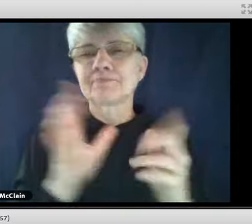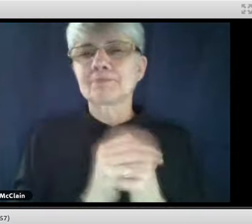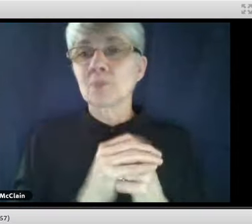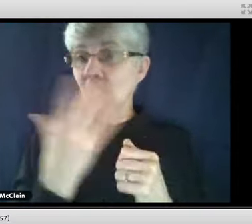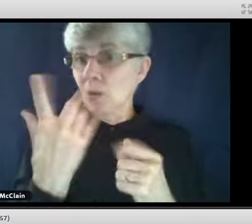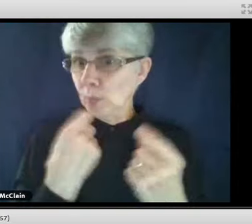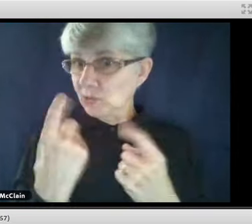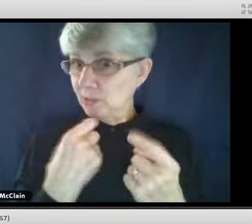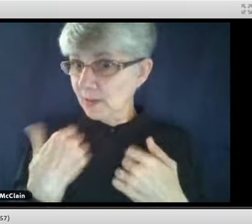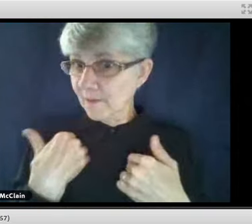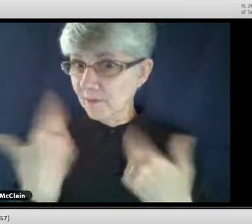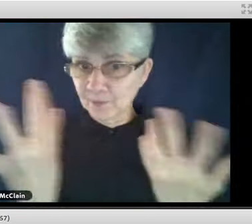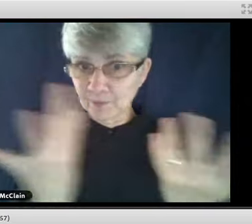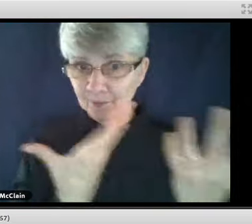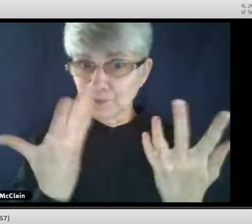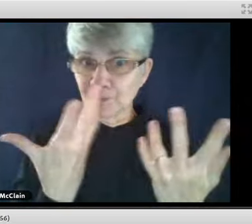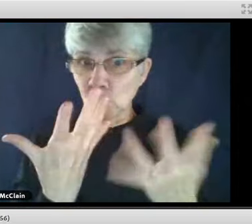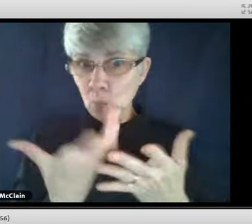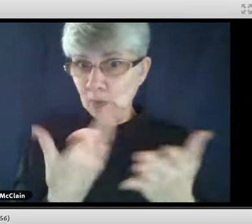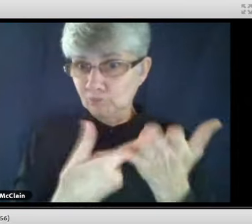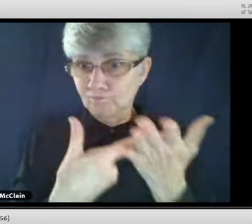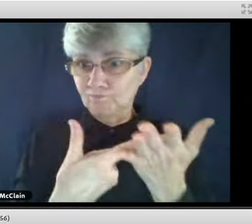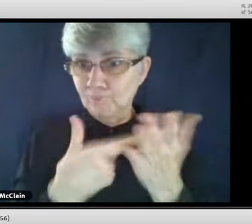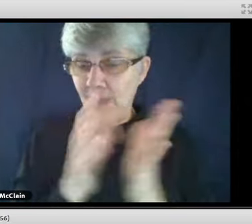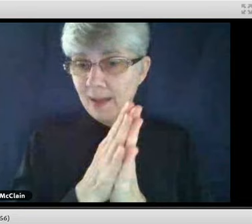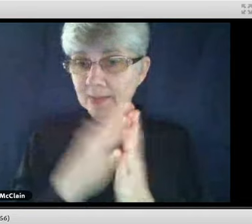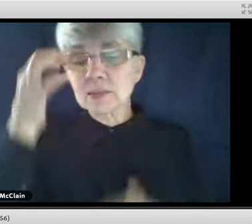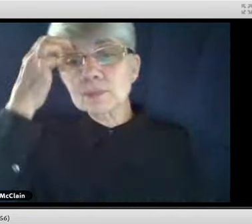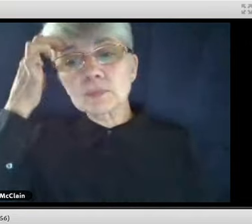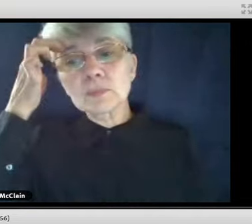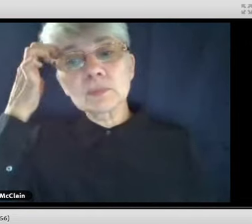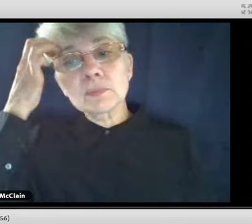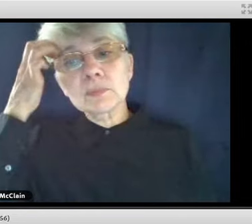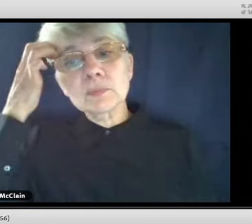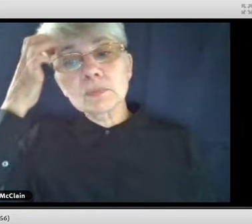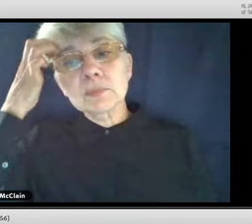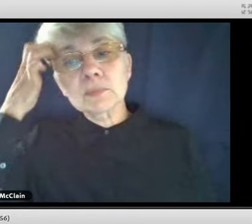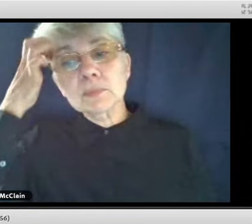have any questions that you would like to ask or things to talk about?